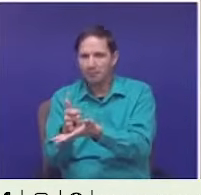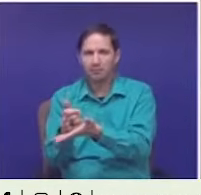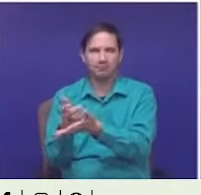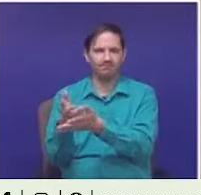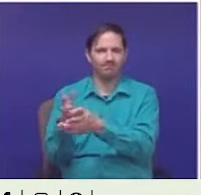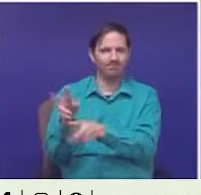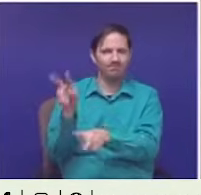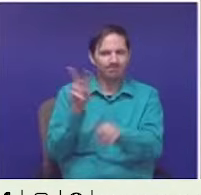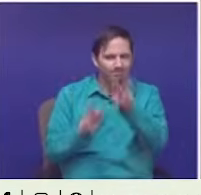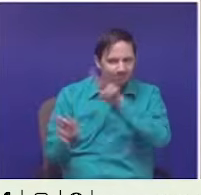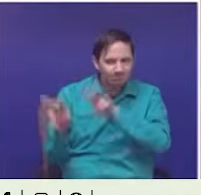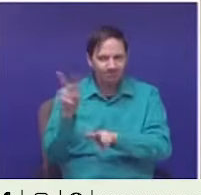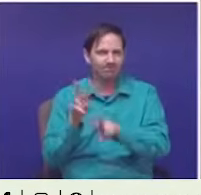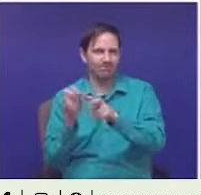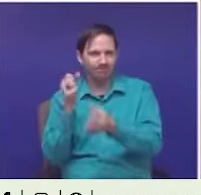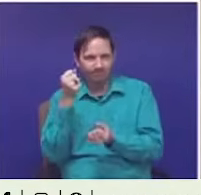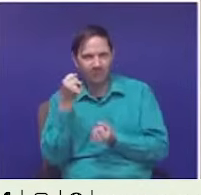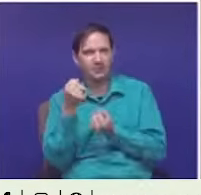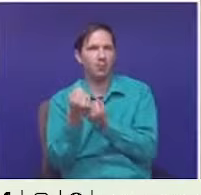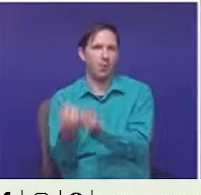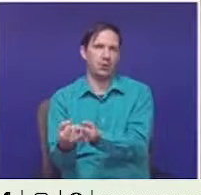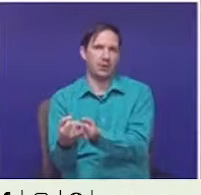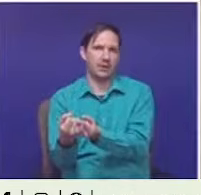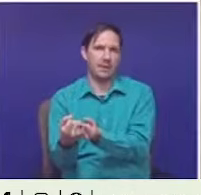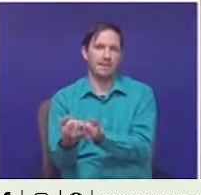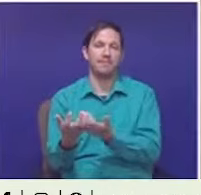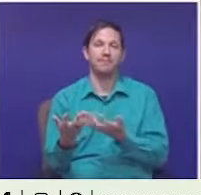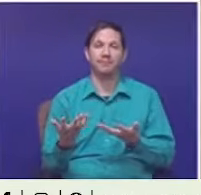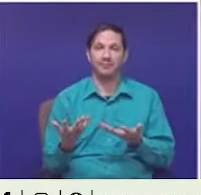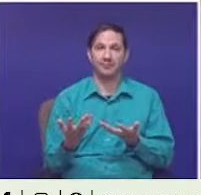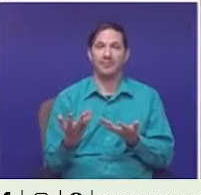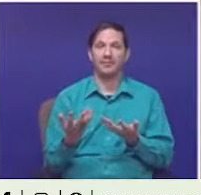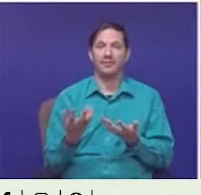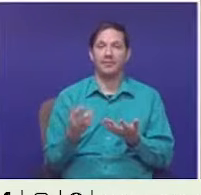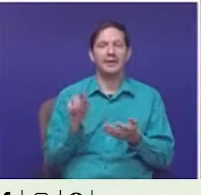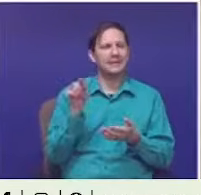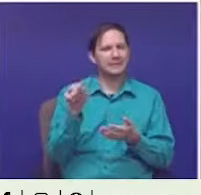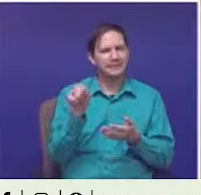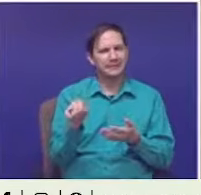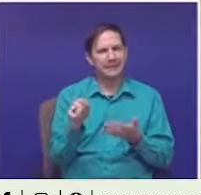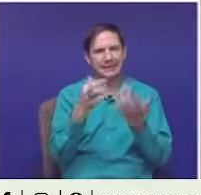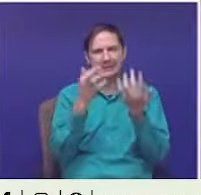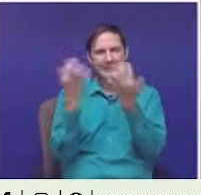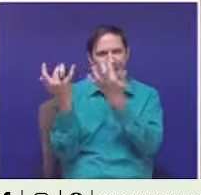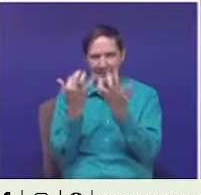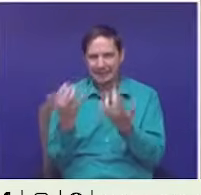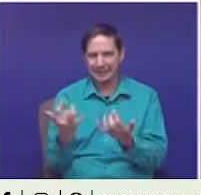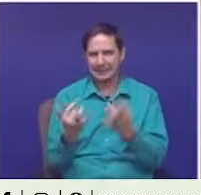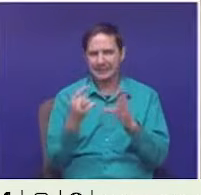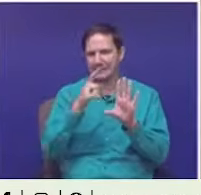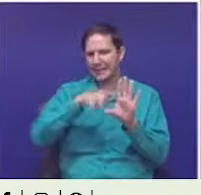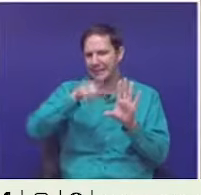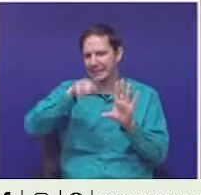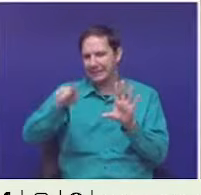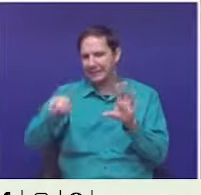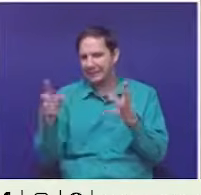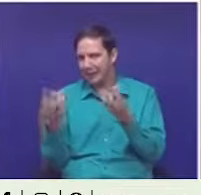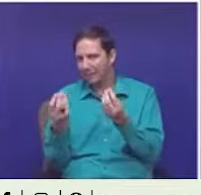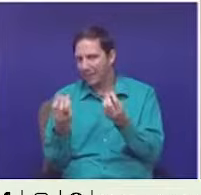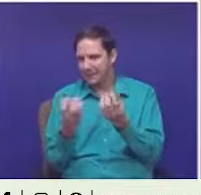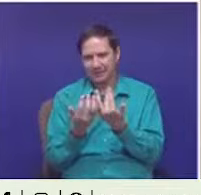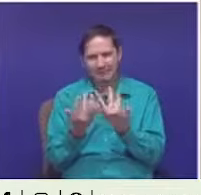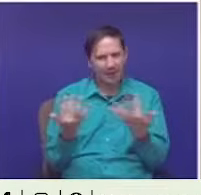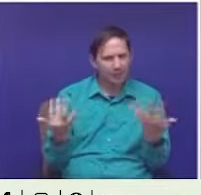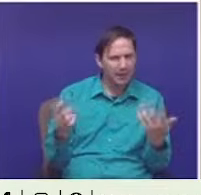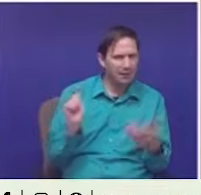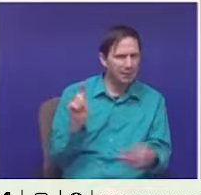our intergovernmental structures. And these numbers, for me, Chairperson, as the executive authority in